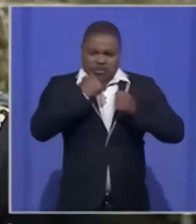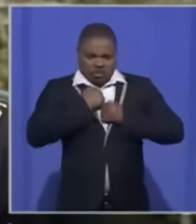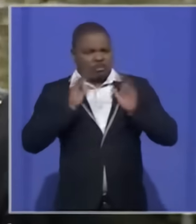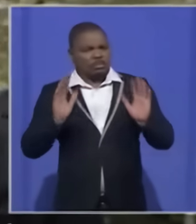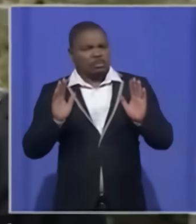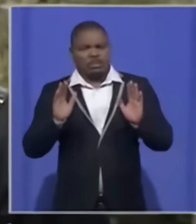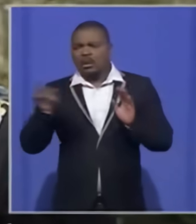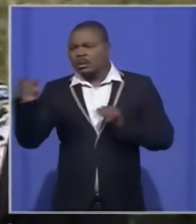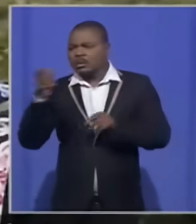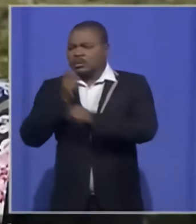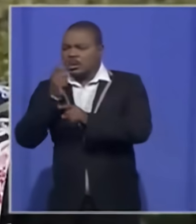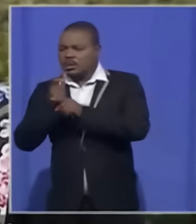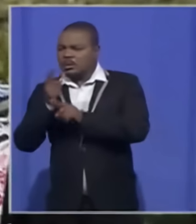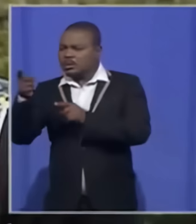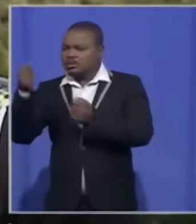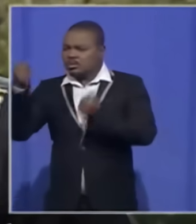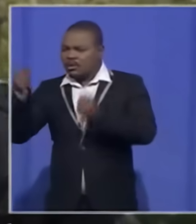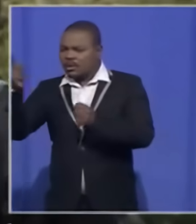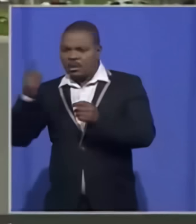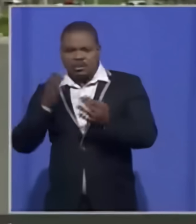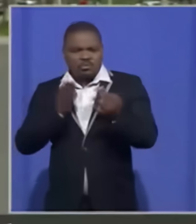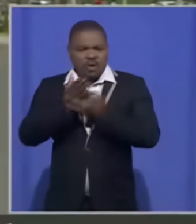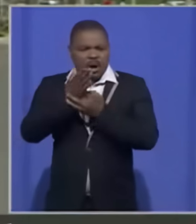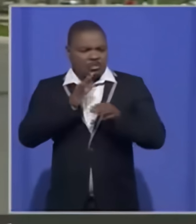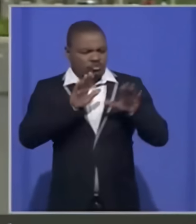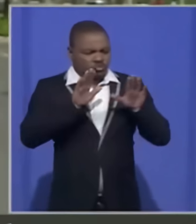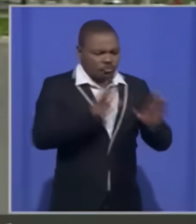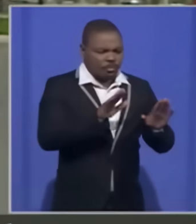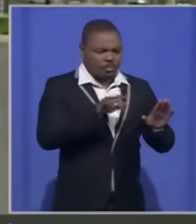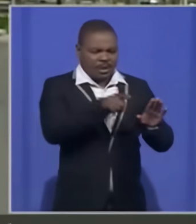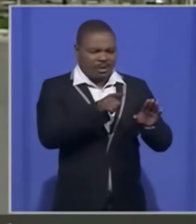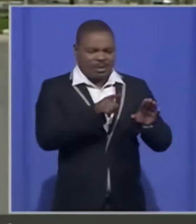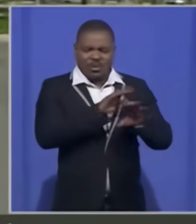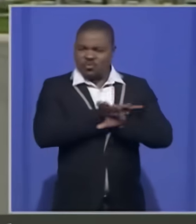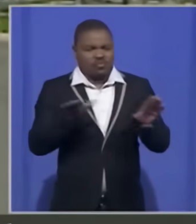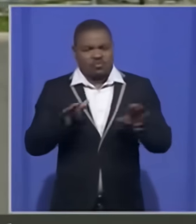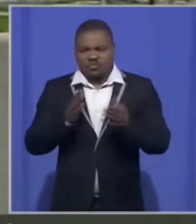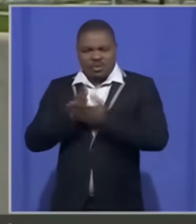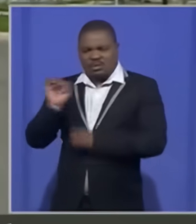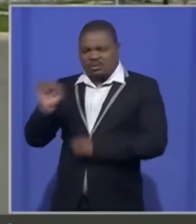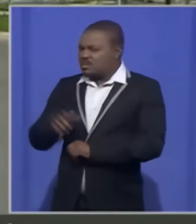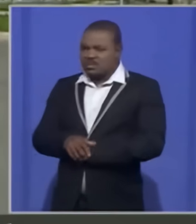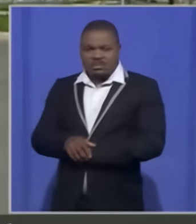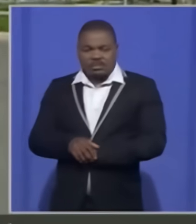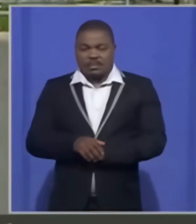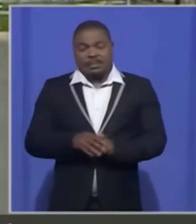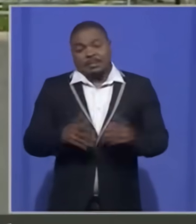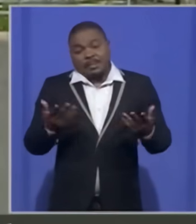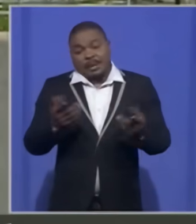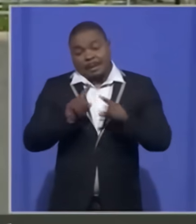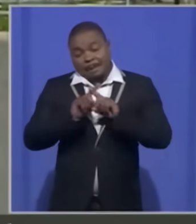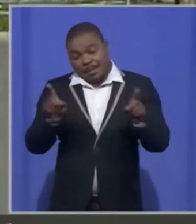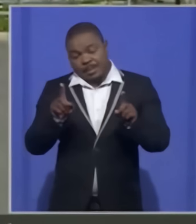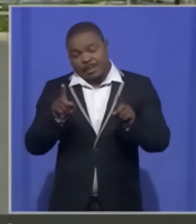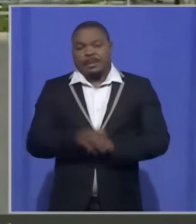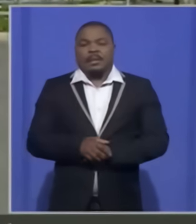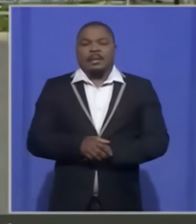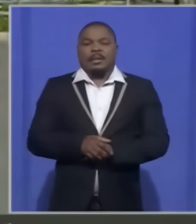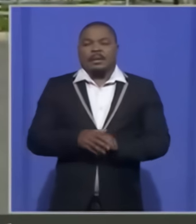any taxi driver should have any right to stop my ride going anywhere, right? And if their argument is that